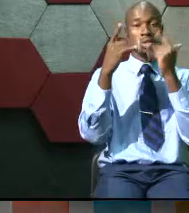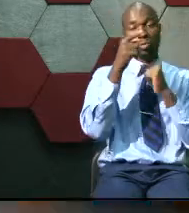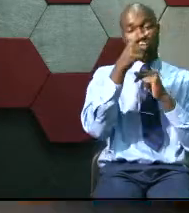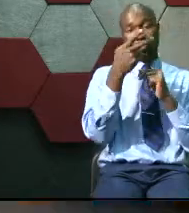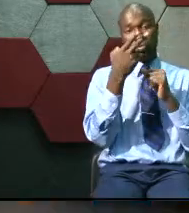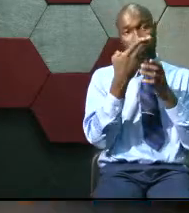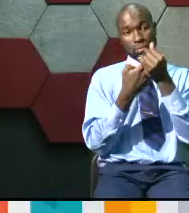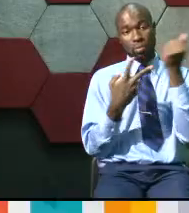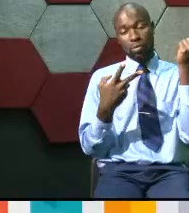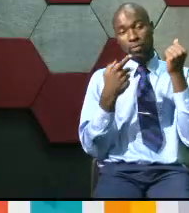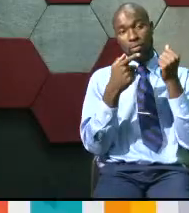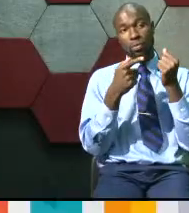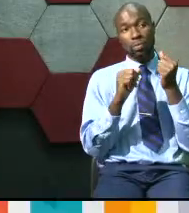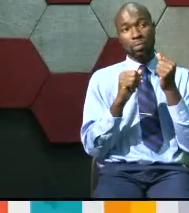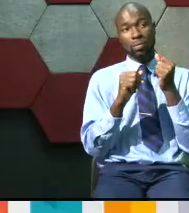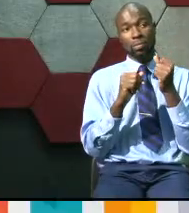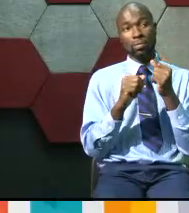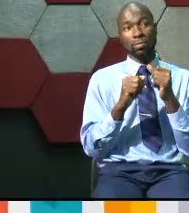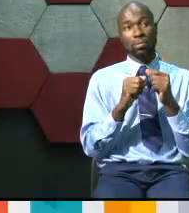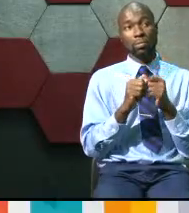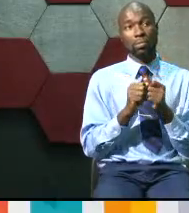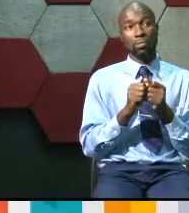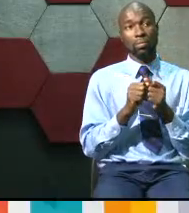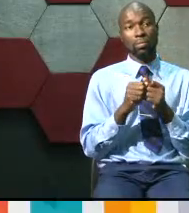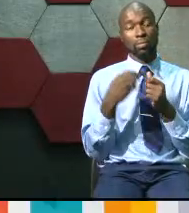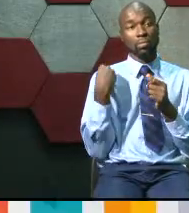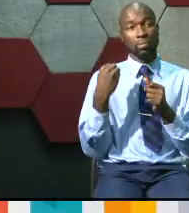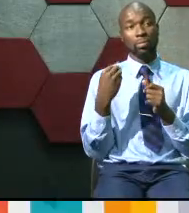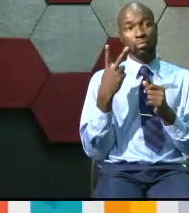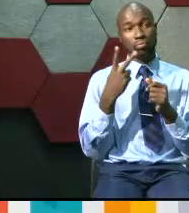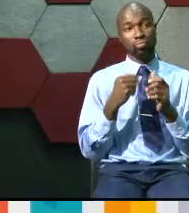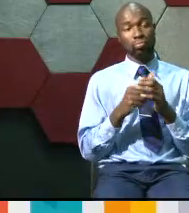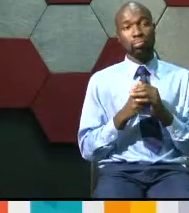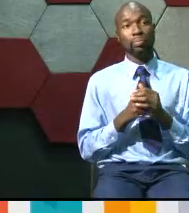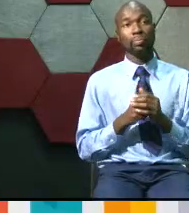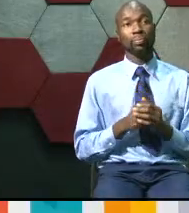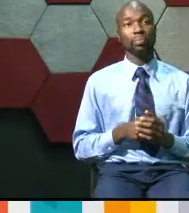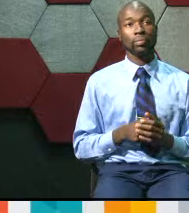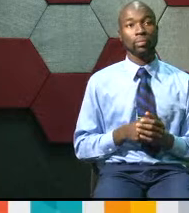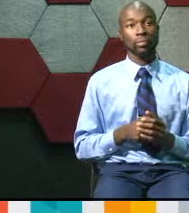The runners-up of the technology category